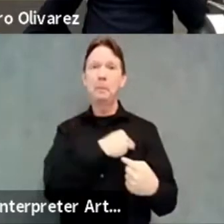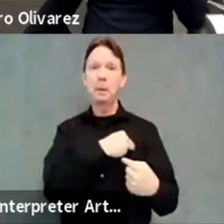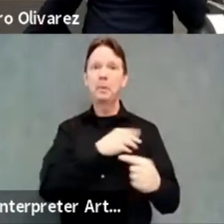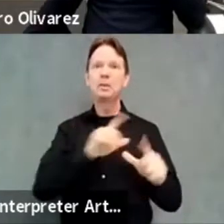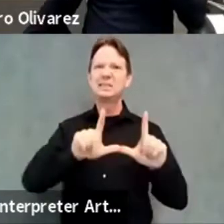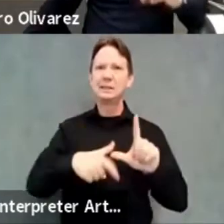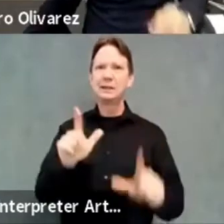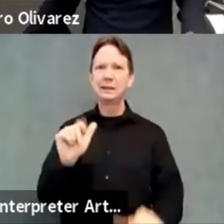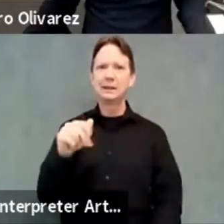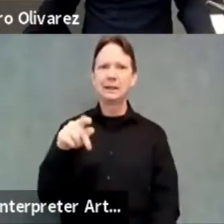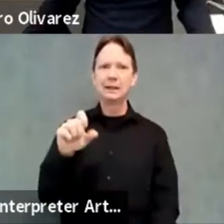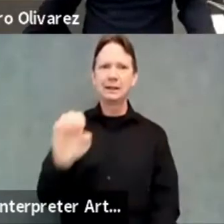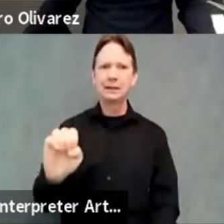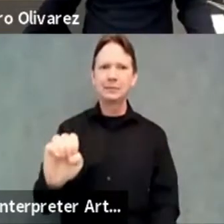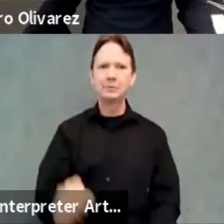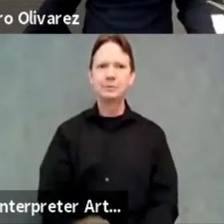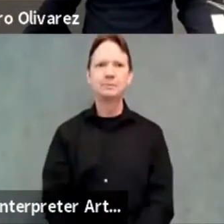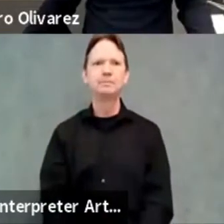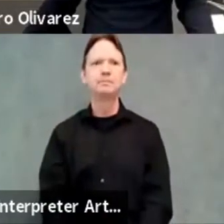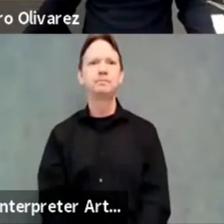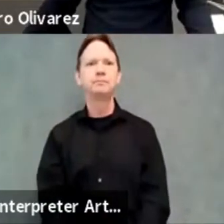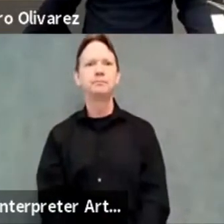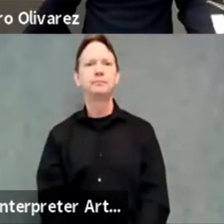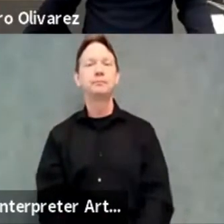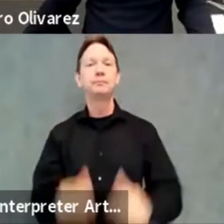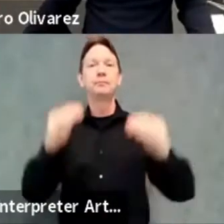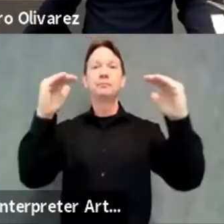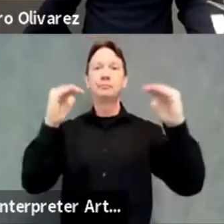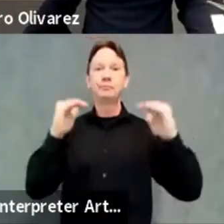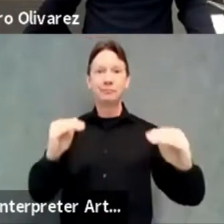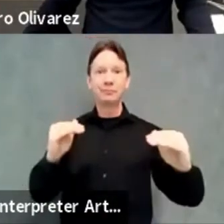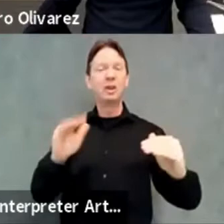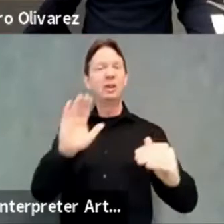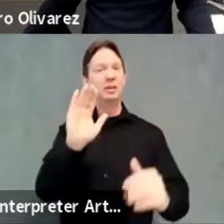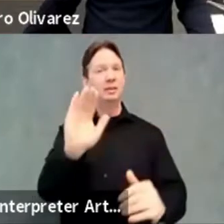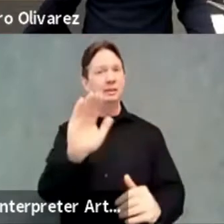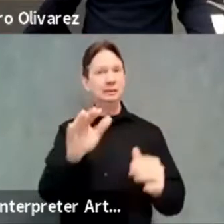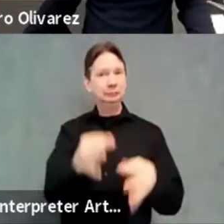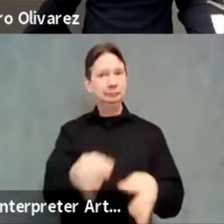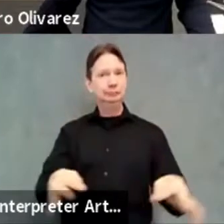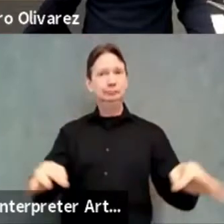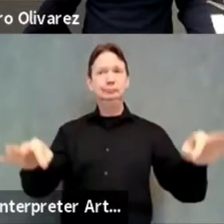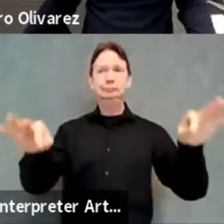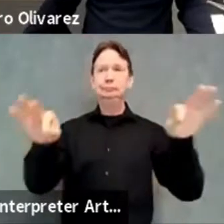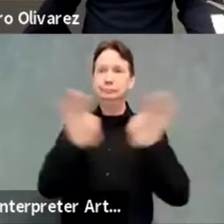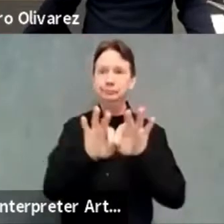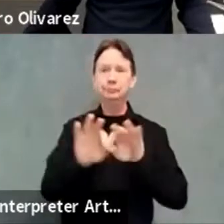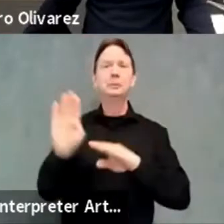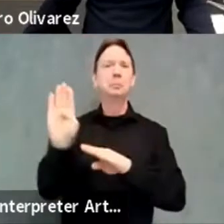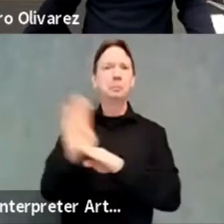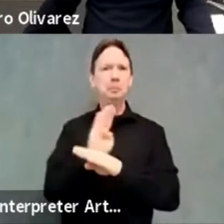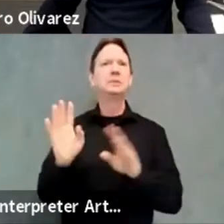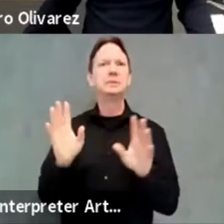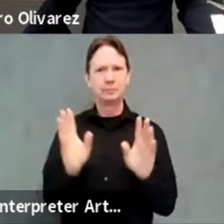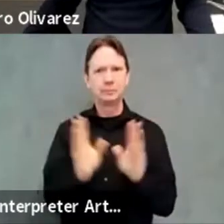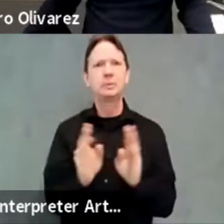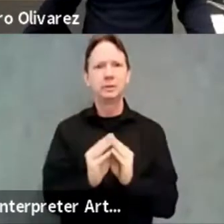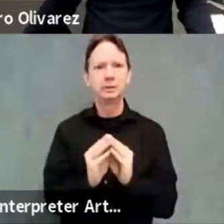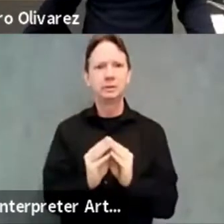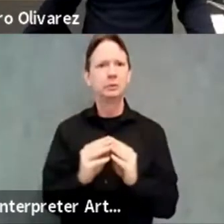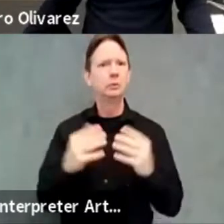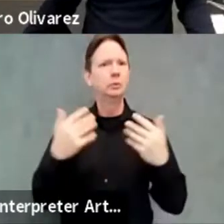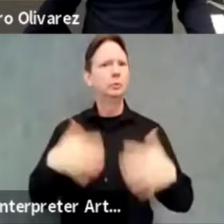is a focal point for recruitment, absolutely. And we really encourage all members to bring a guest who might be interested in the